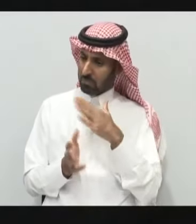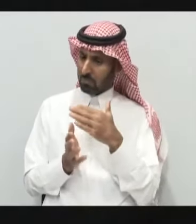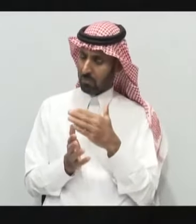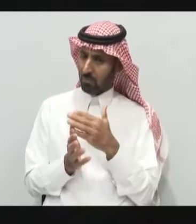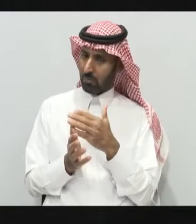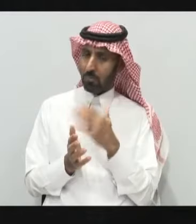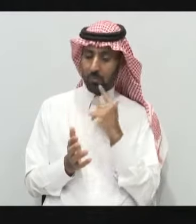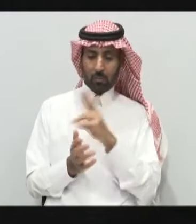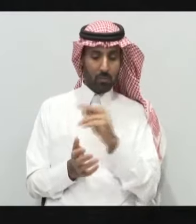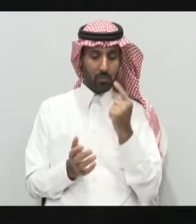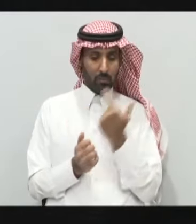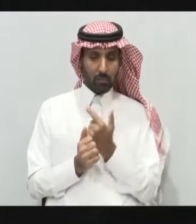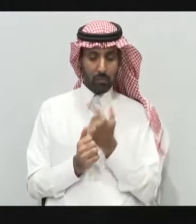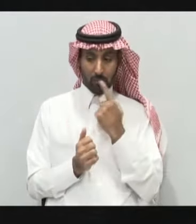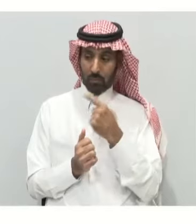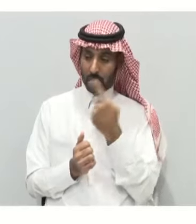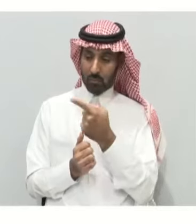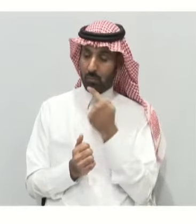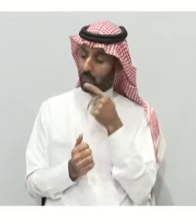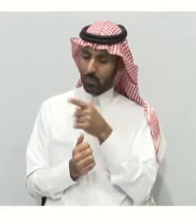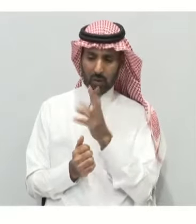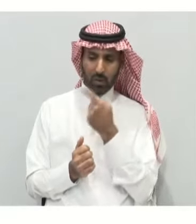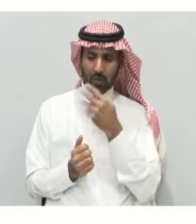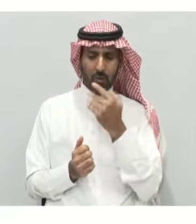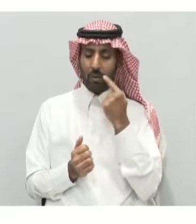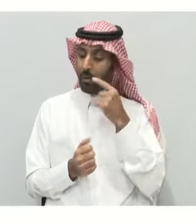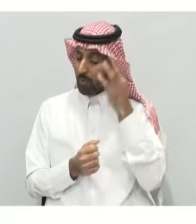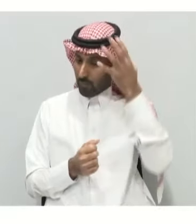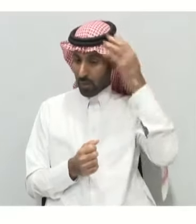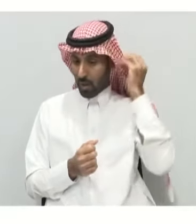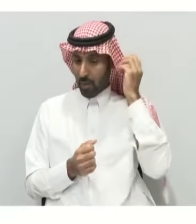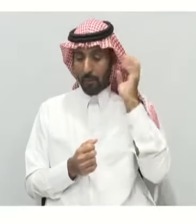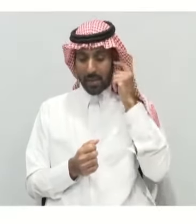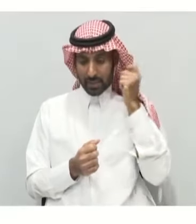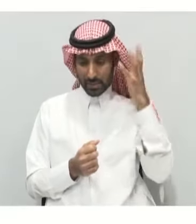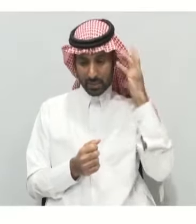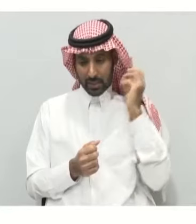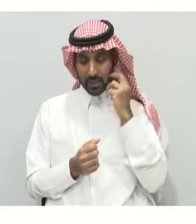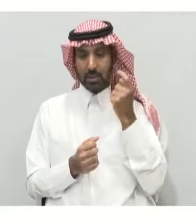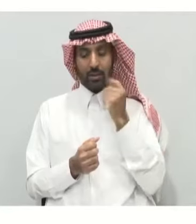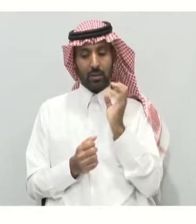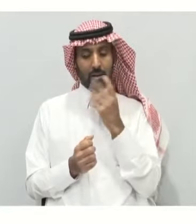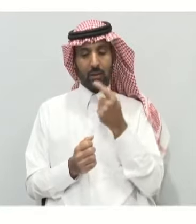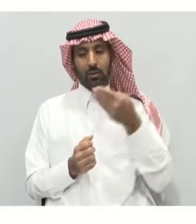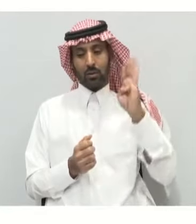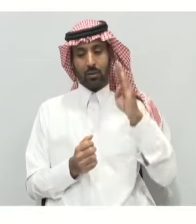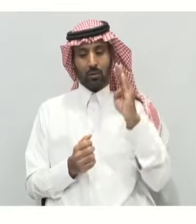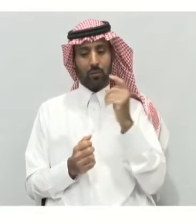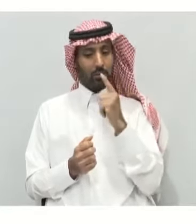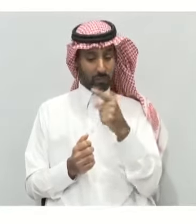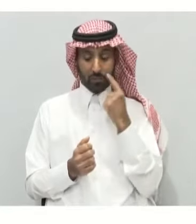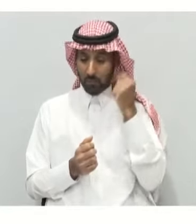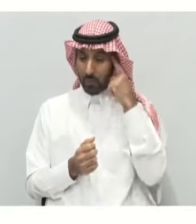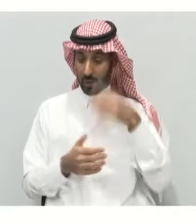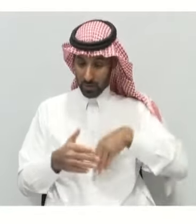like? For example, when we said that, does Matt have a blonde hair? And the answer was, no, he doesn't. Does he